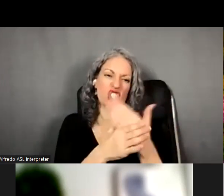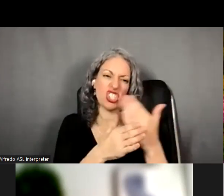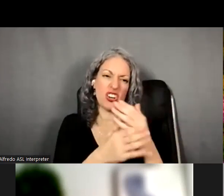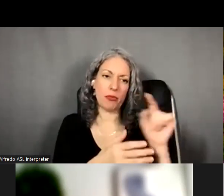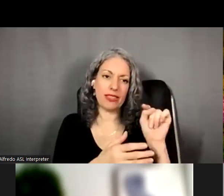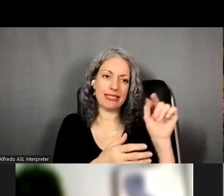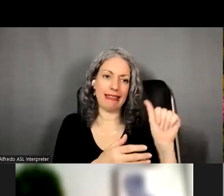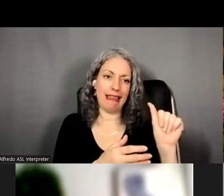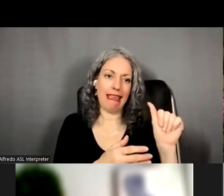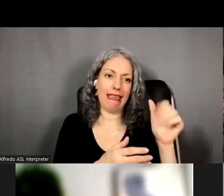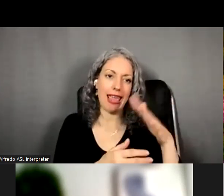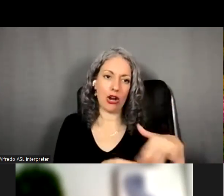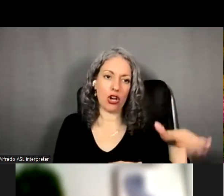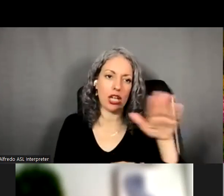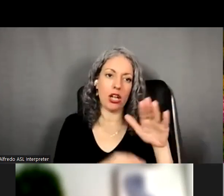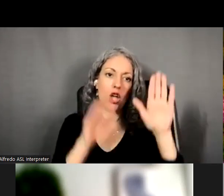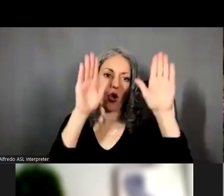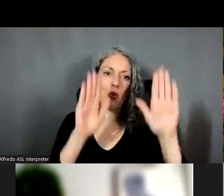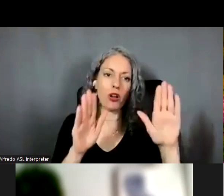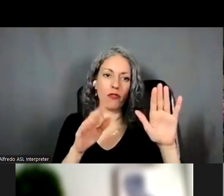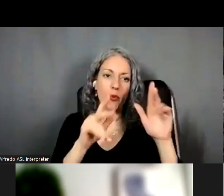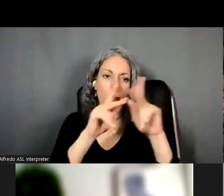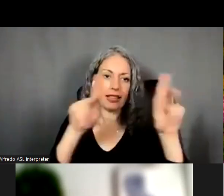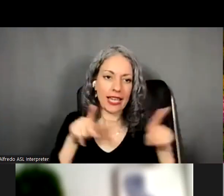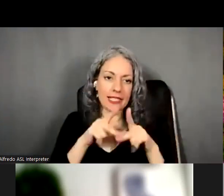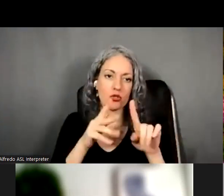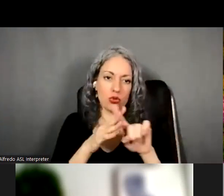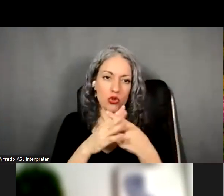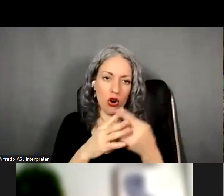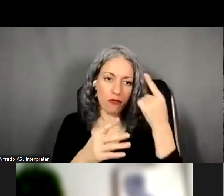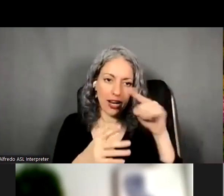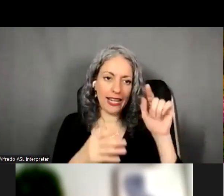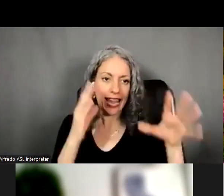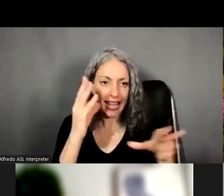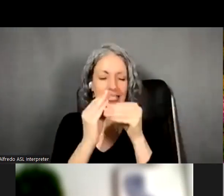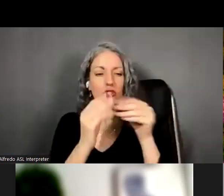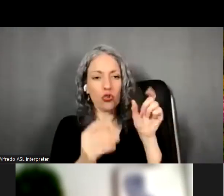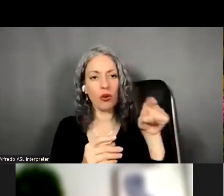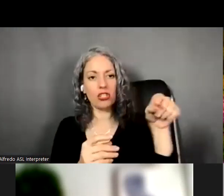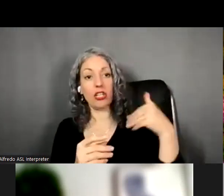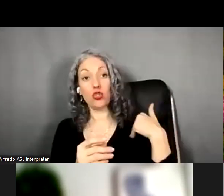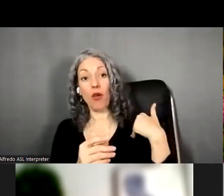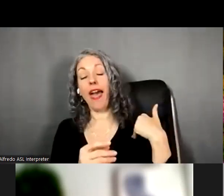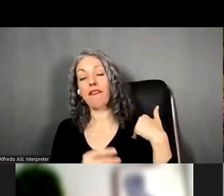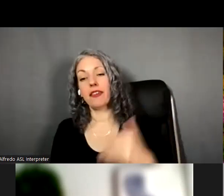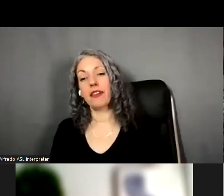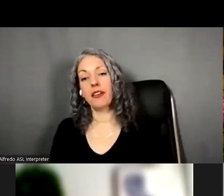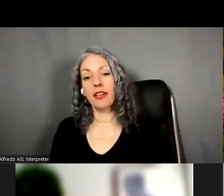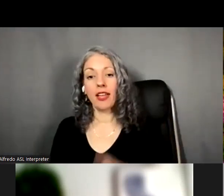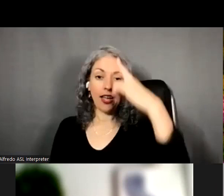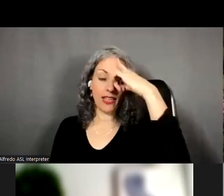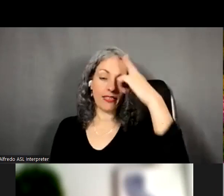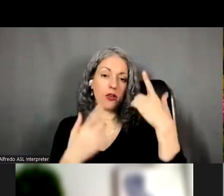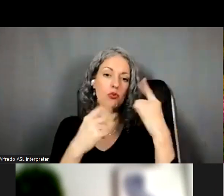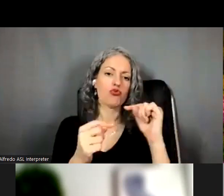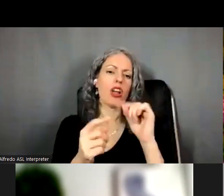marketplace are a great place to start for any additional questions that you all have. I think what we're trying to